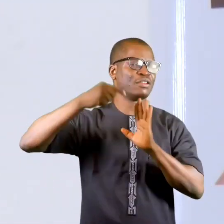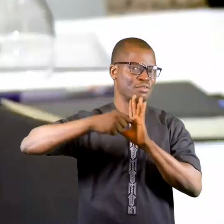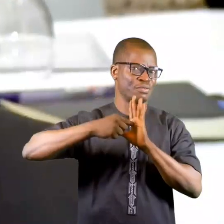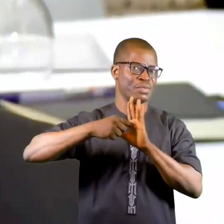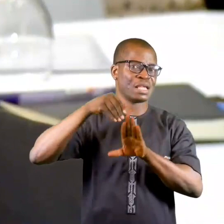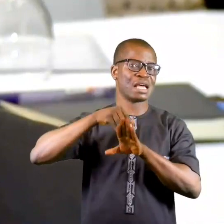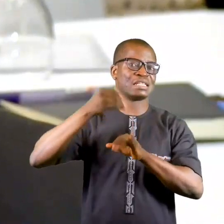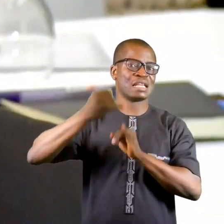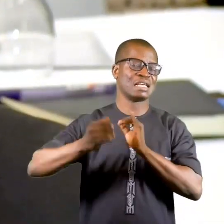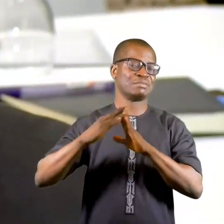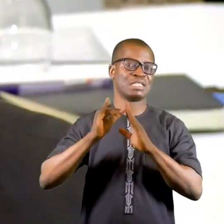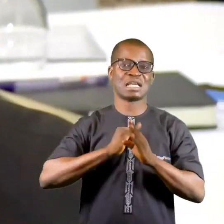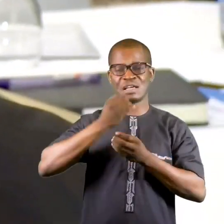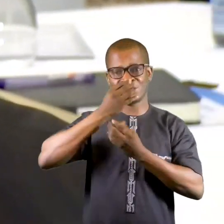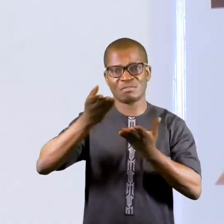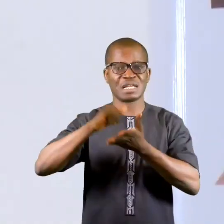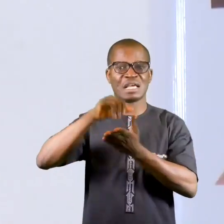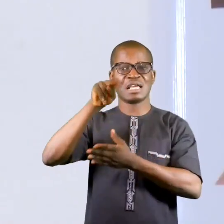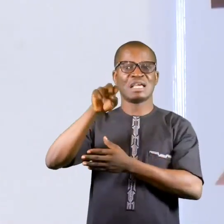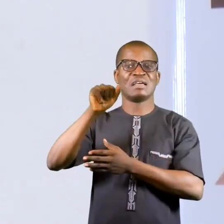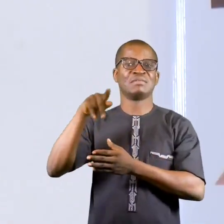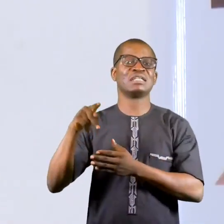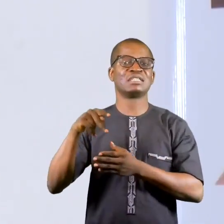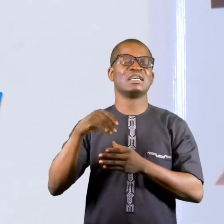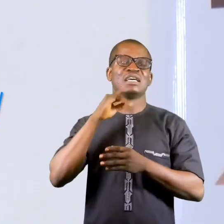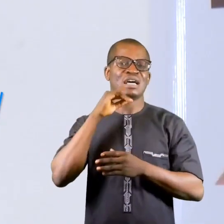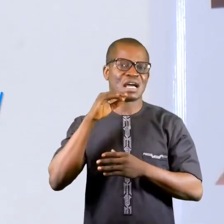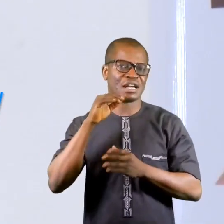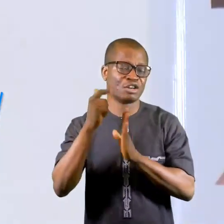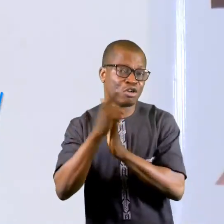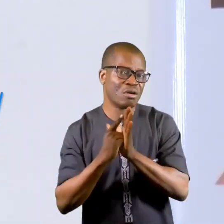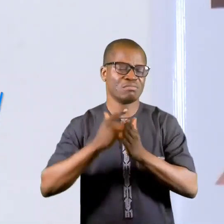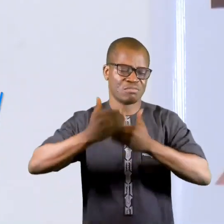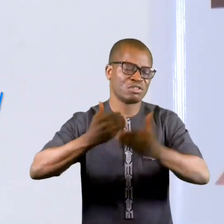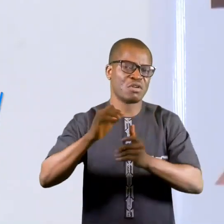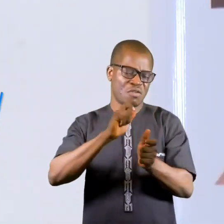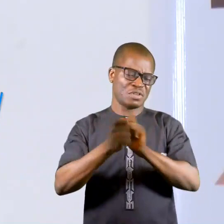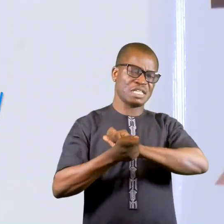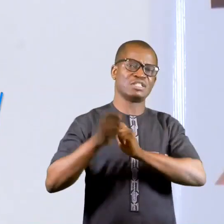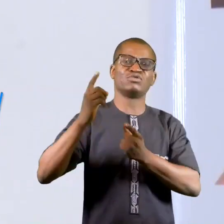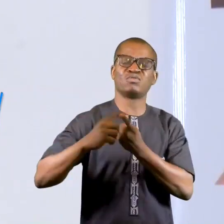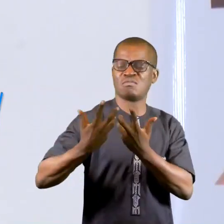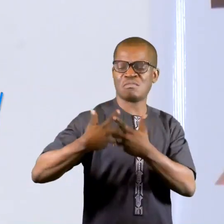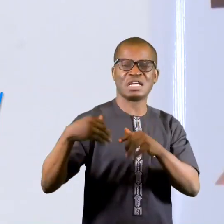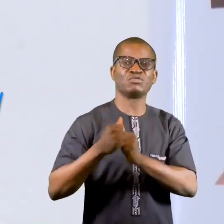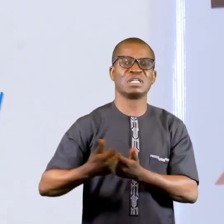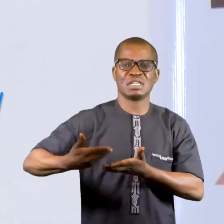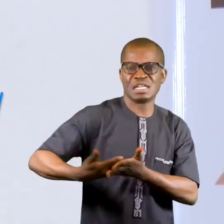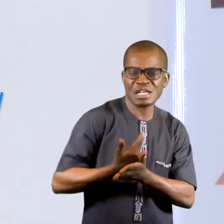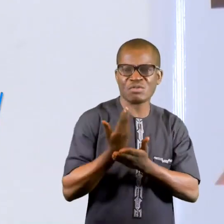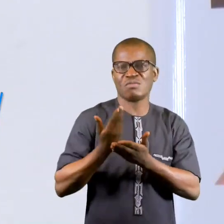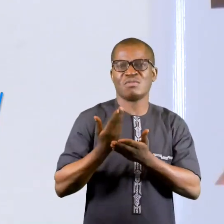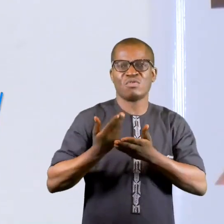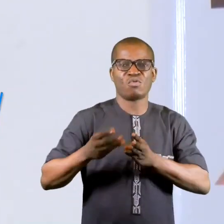note. At our last meeting, I shared that the NAPTIP Act was in the process of amendment in order to keep up with the evolving trends